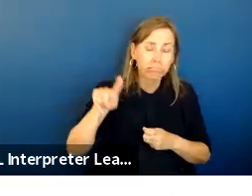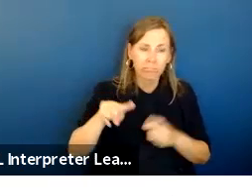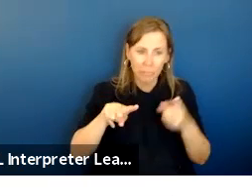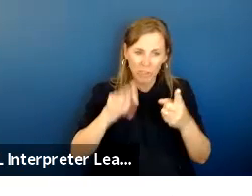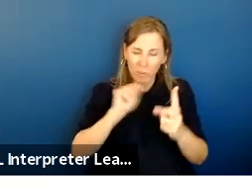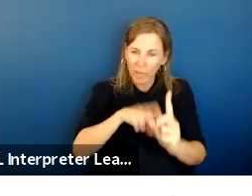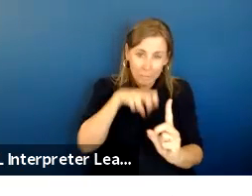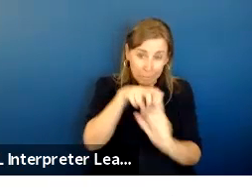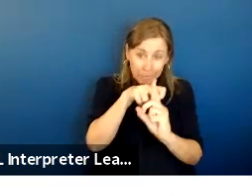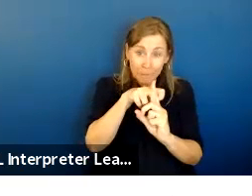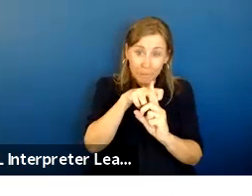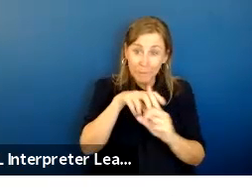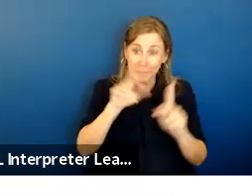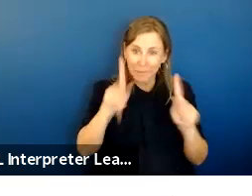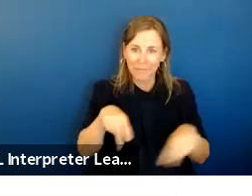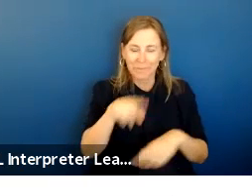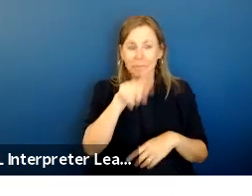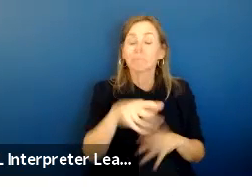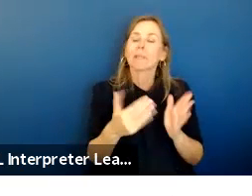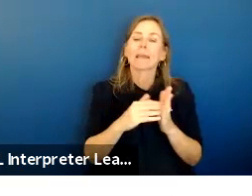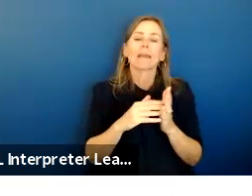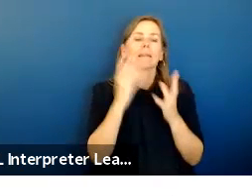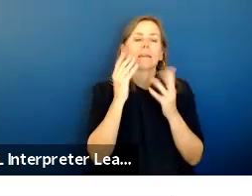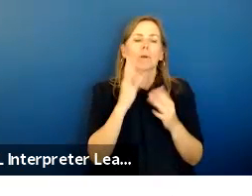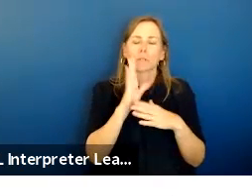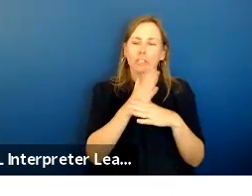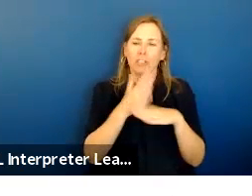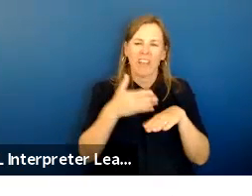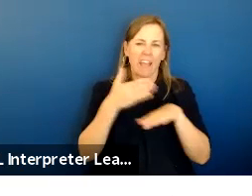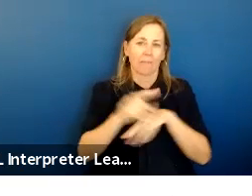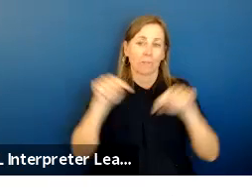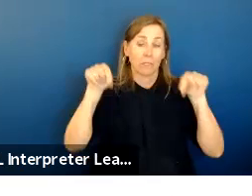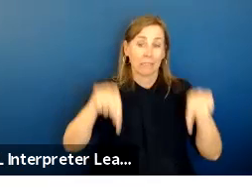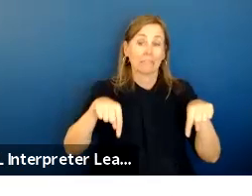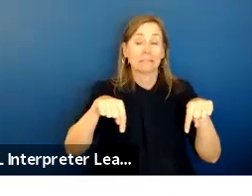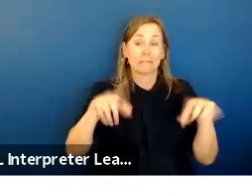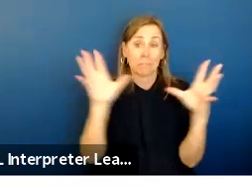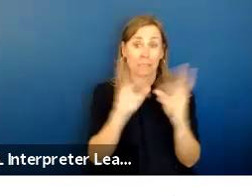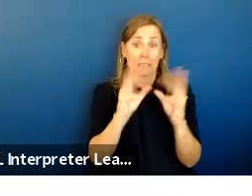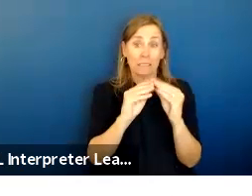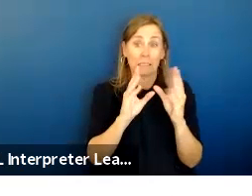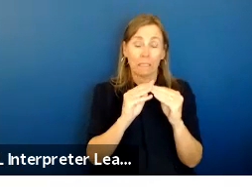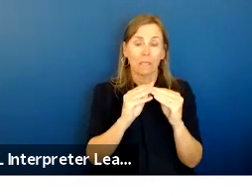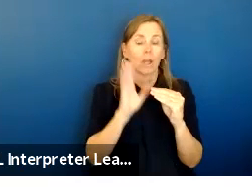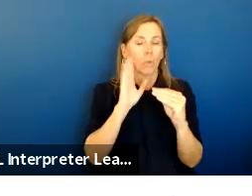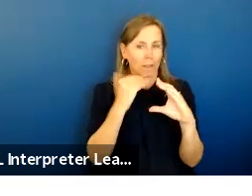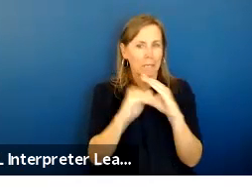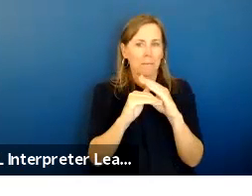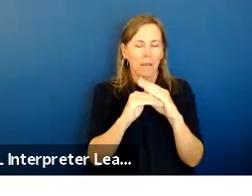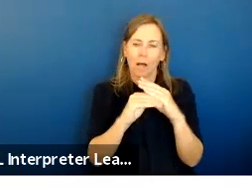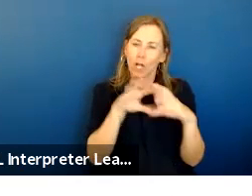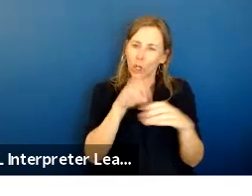them. And again, this information will be shared after the webinar in a follow-up email.